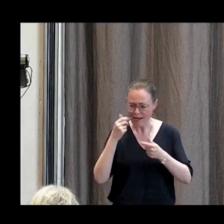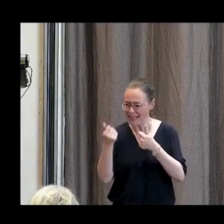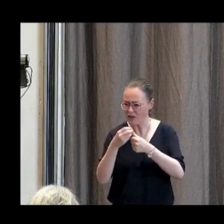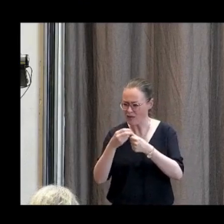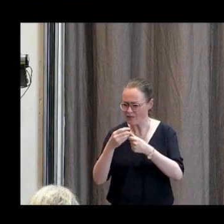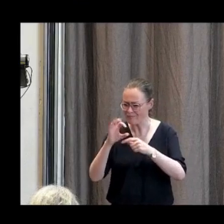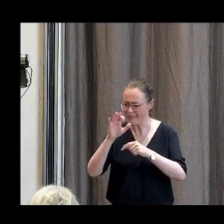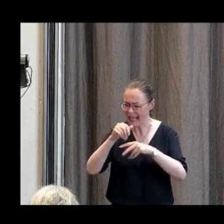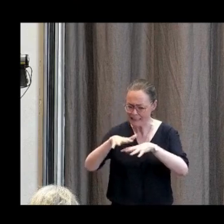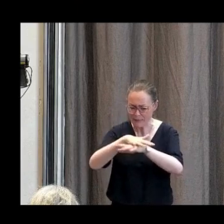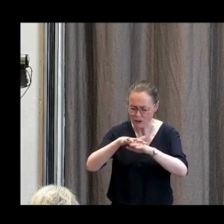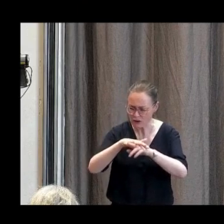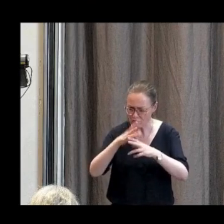mixtures